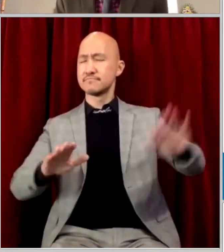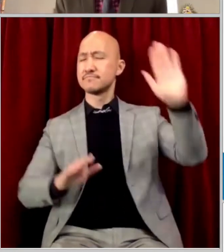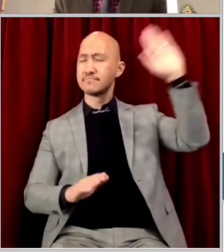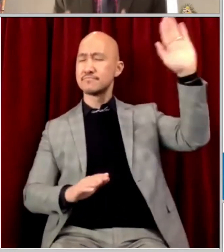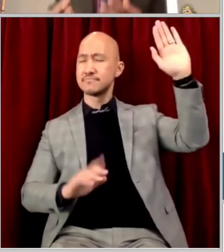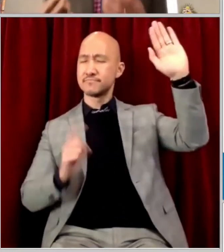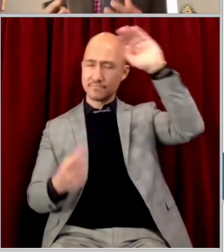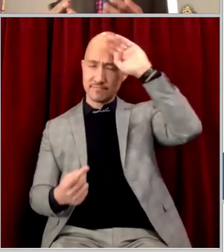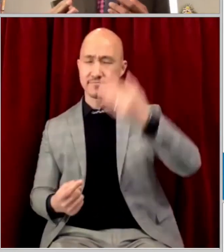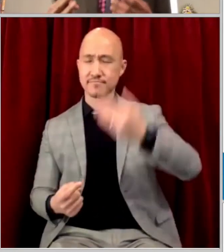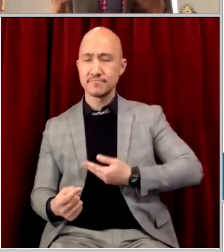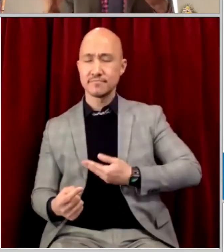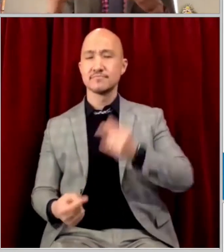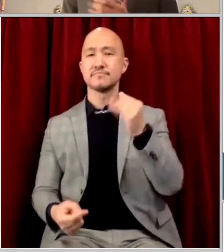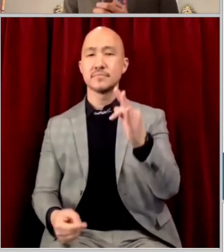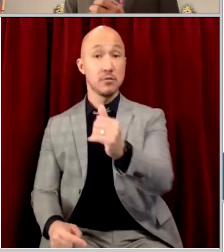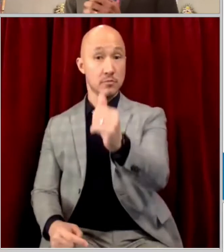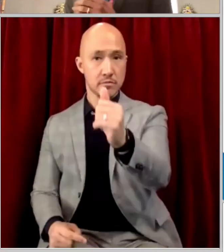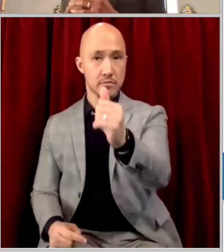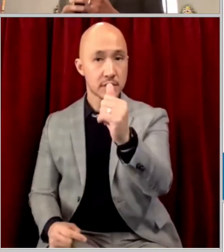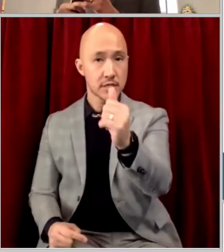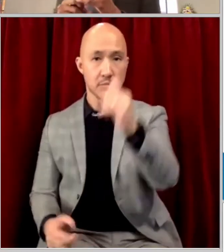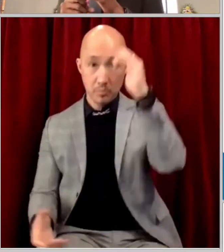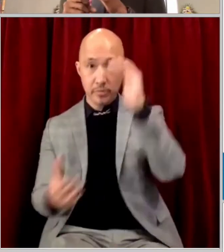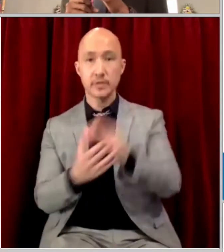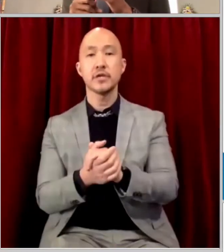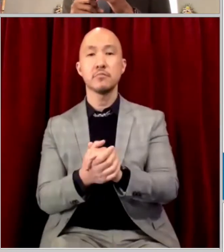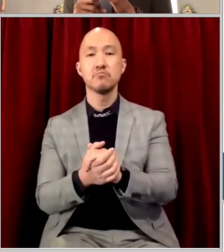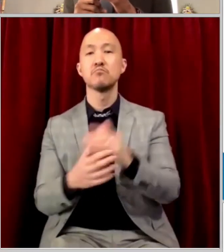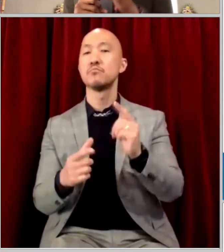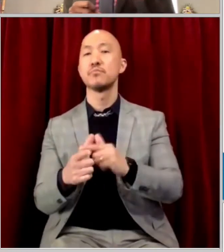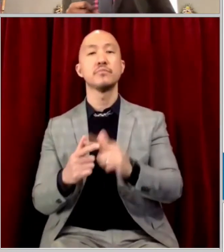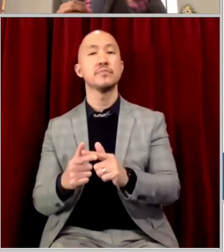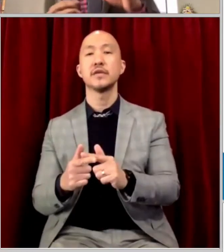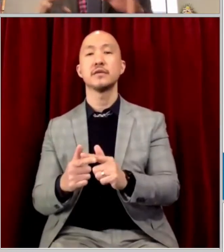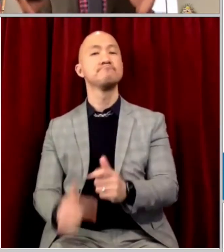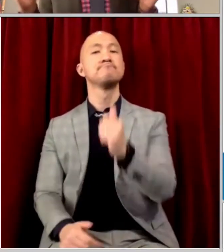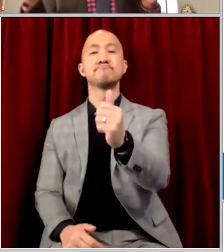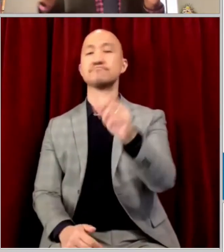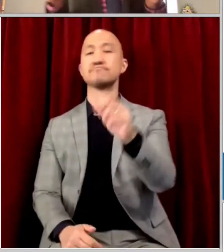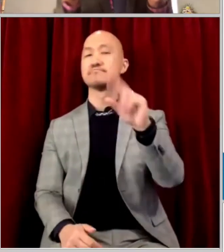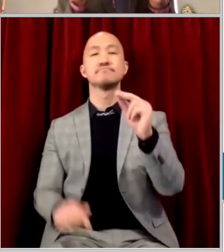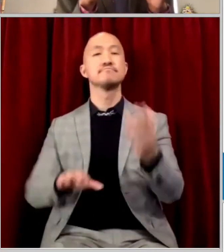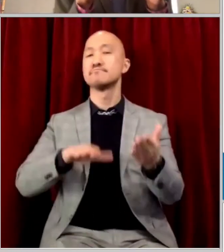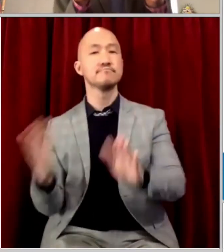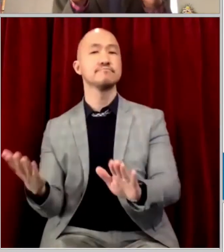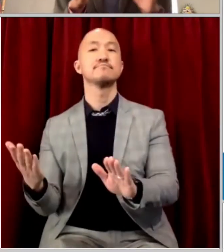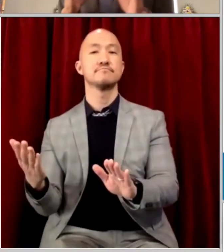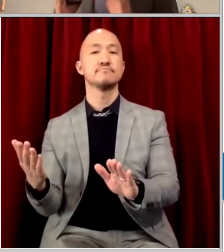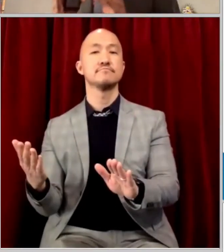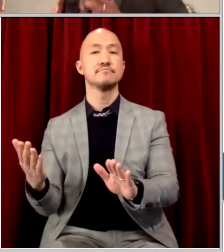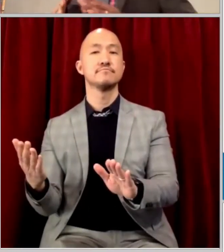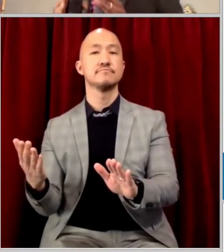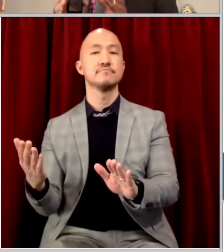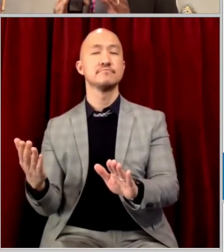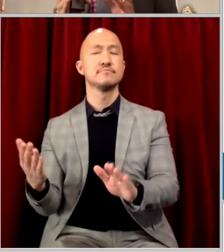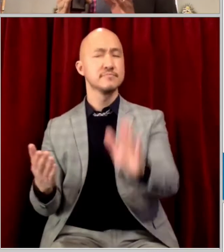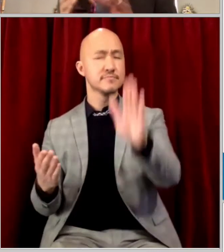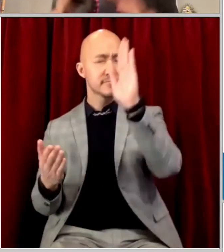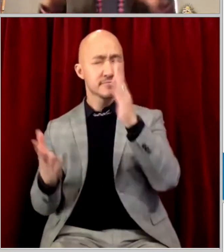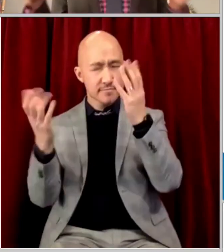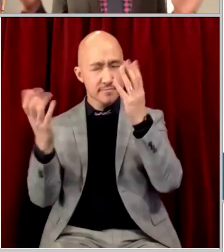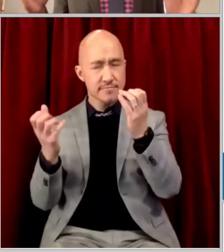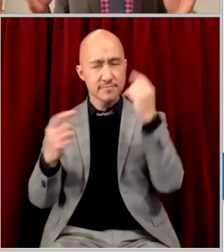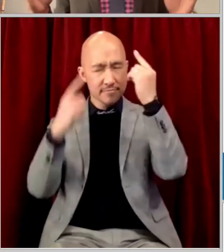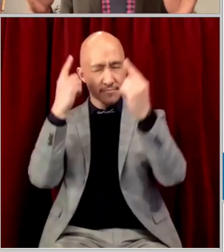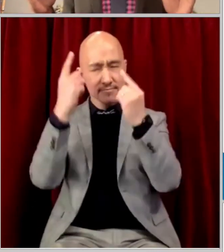Rob believes in him, should not perish but have everlasting life. I do believe God wants us to be very personal with that.